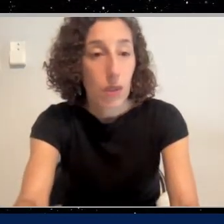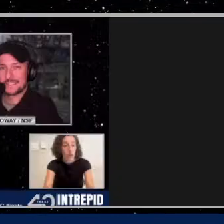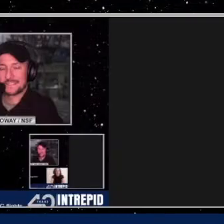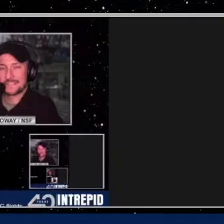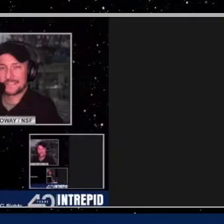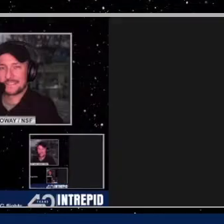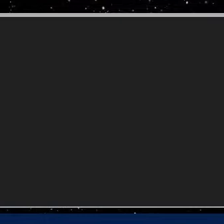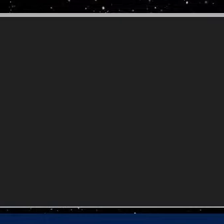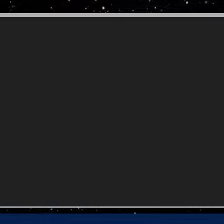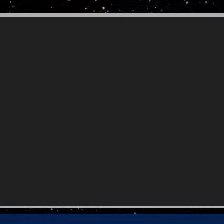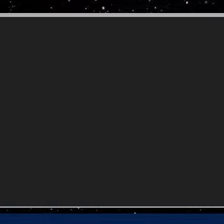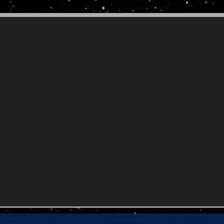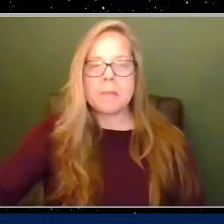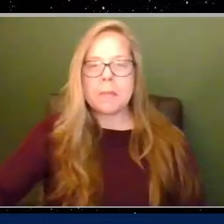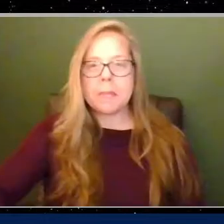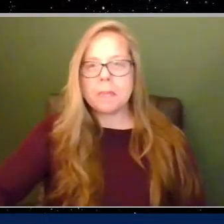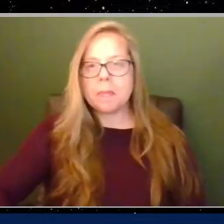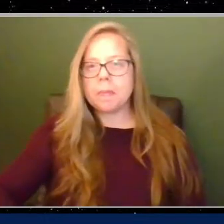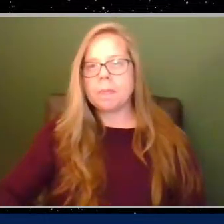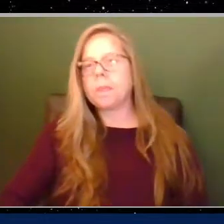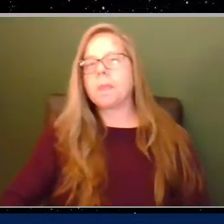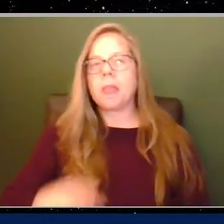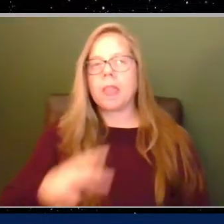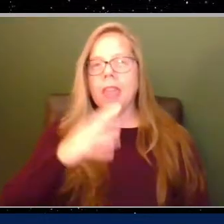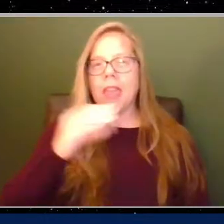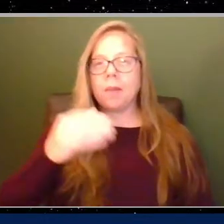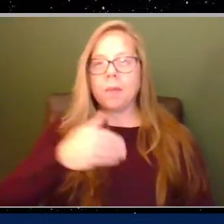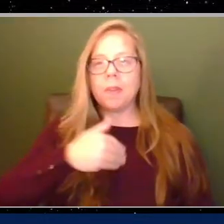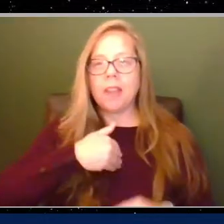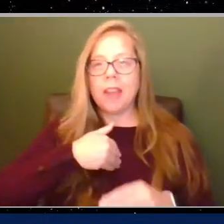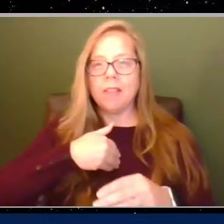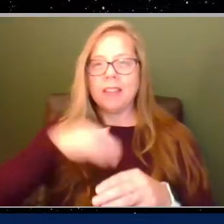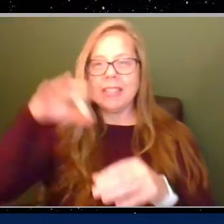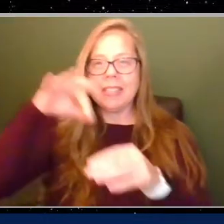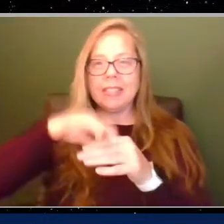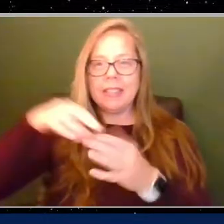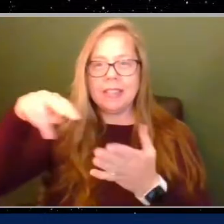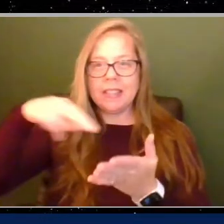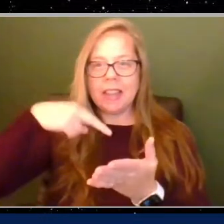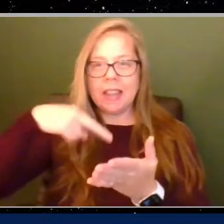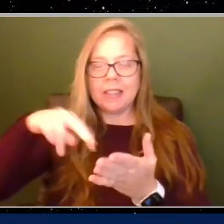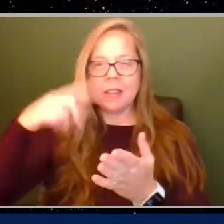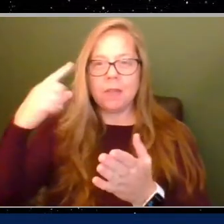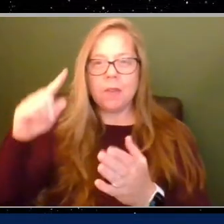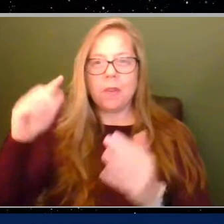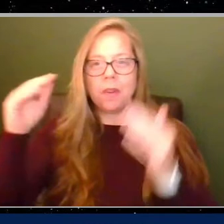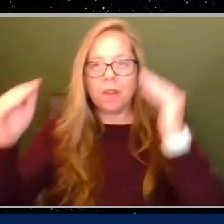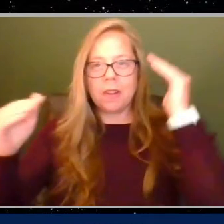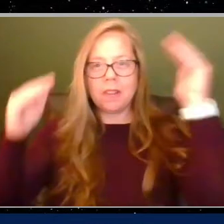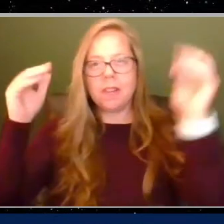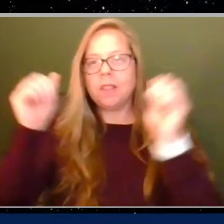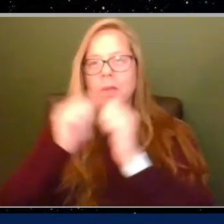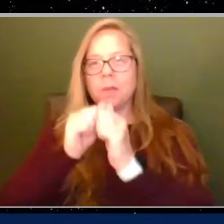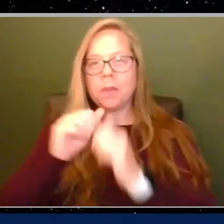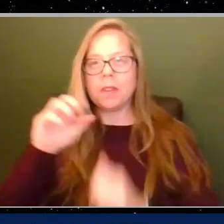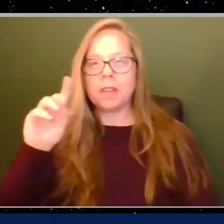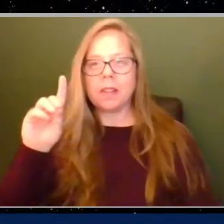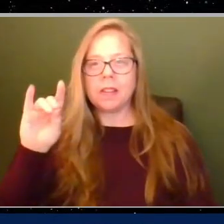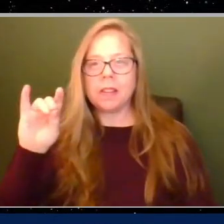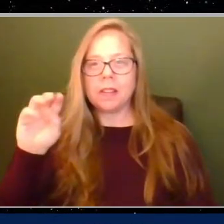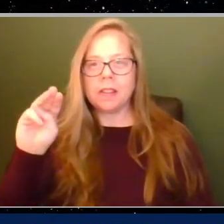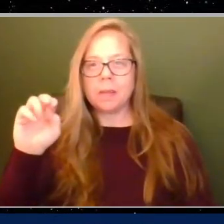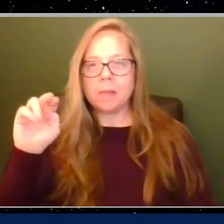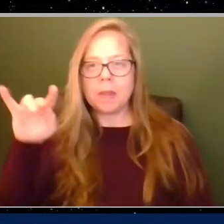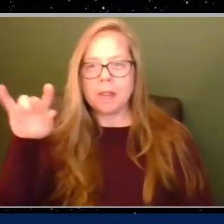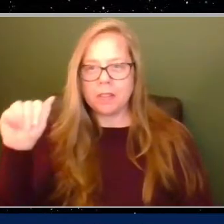tea dances, which are for adults with dementia and their care partners. Right. We also do verbal description